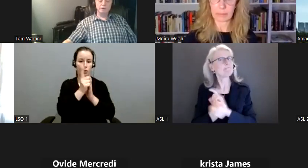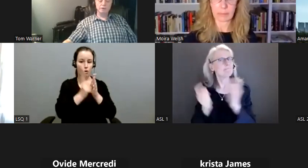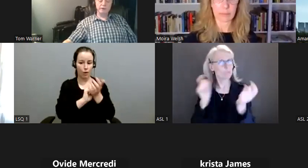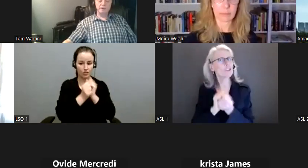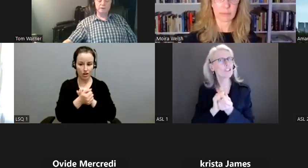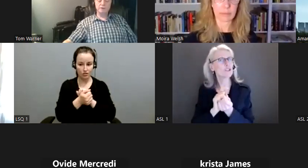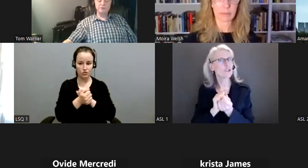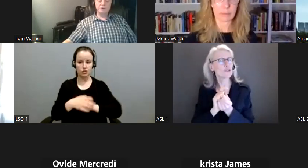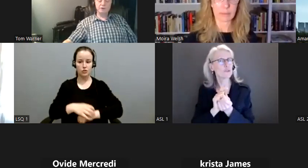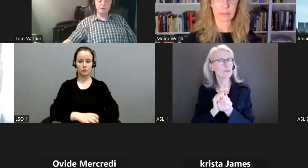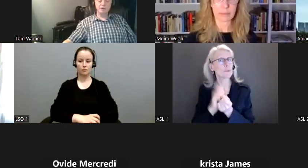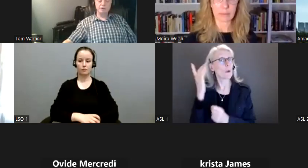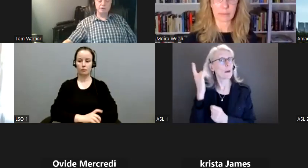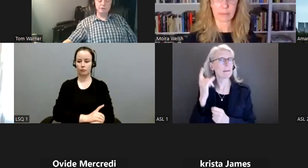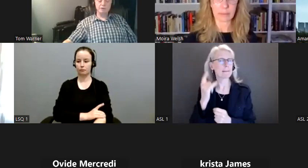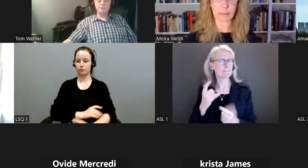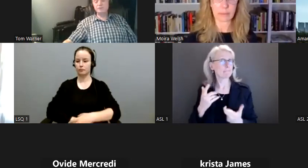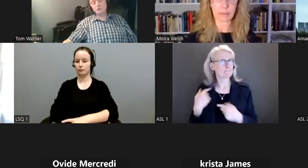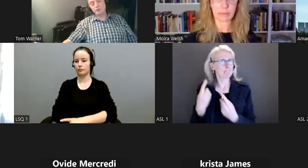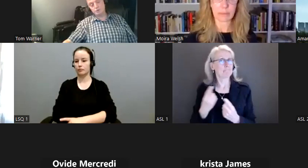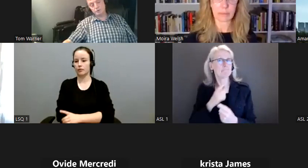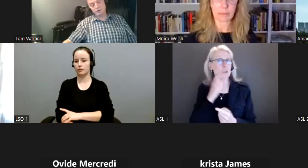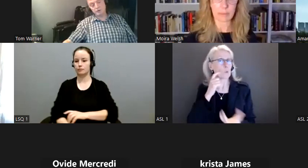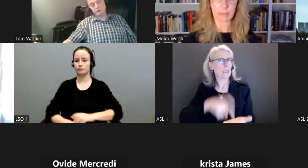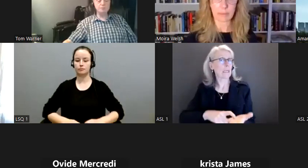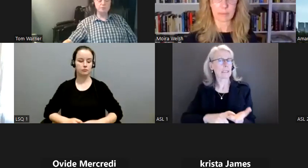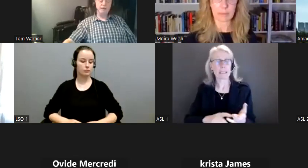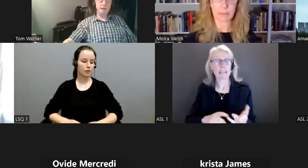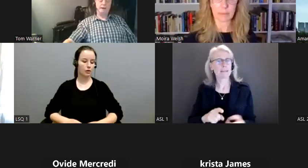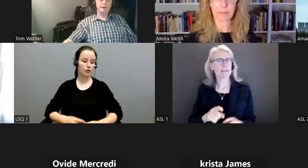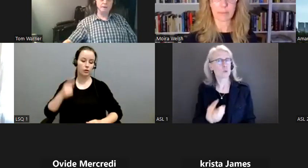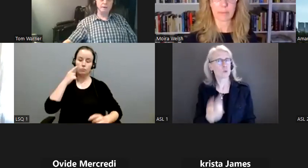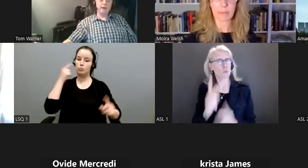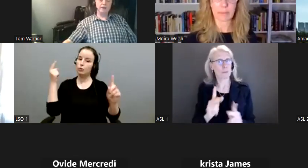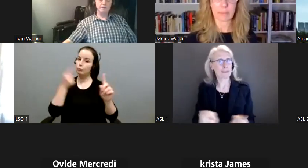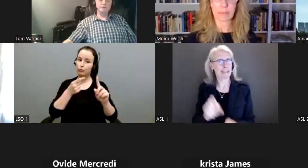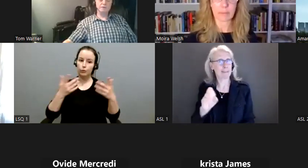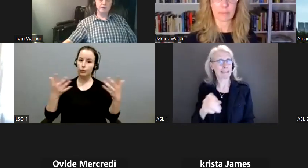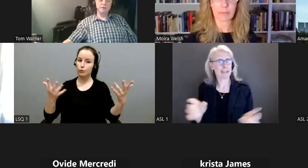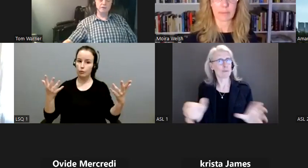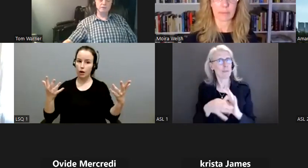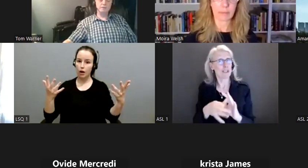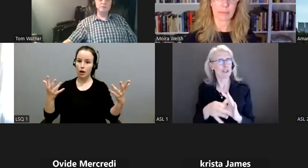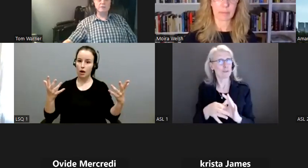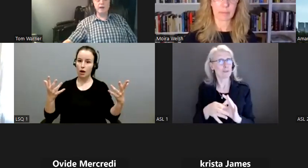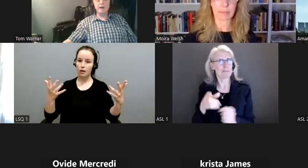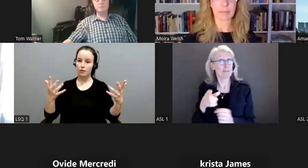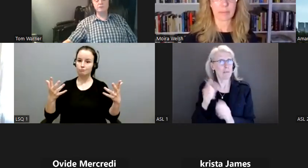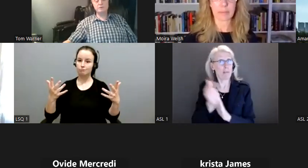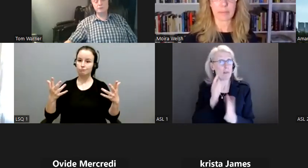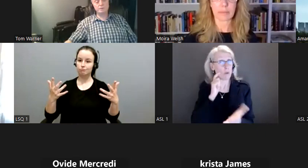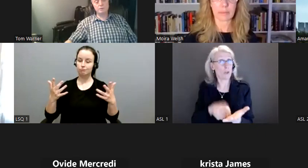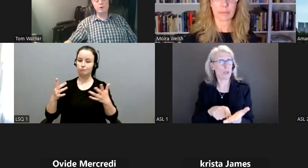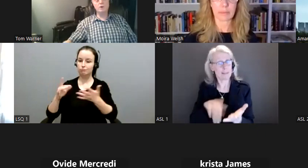to recognize same-sex spousal relationships. And within that, I mean,